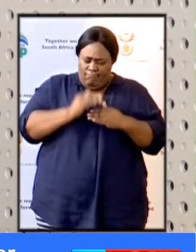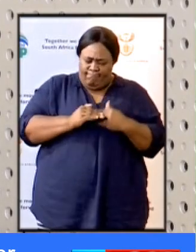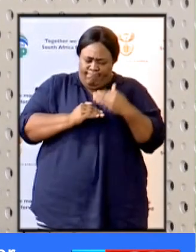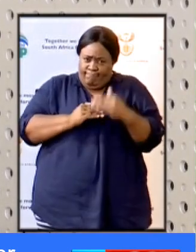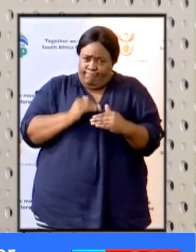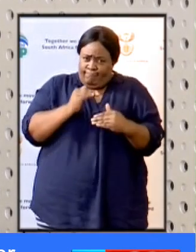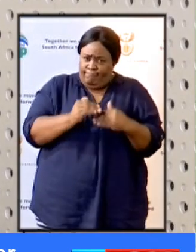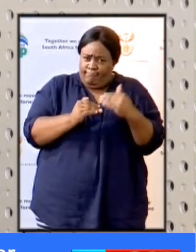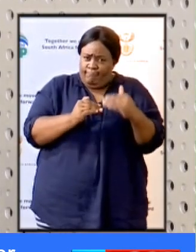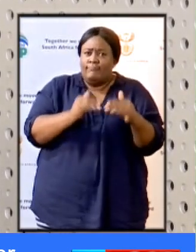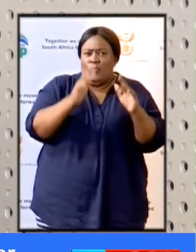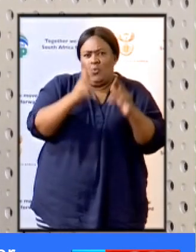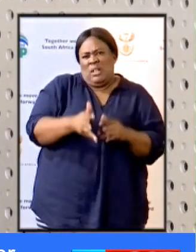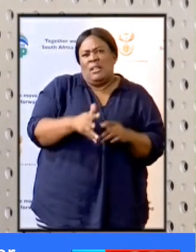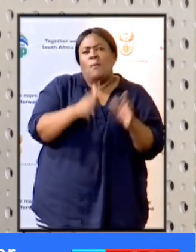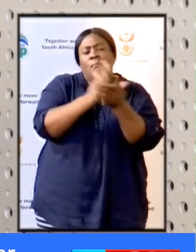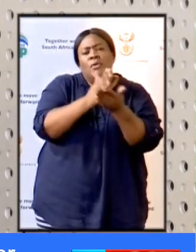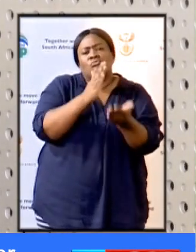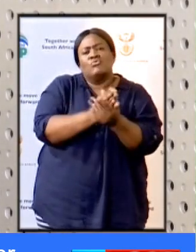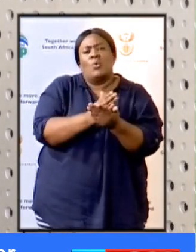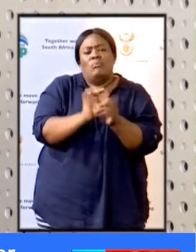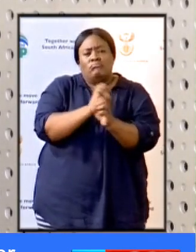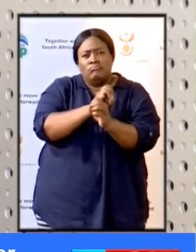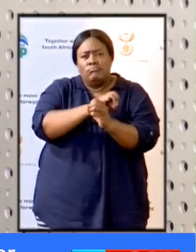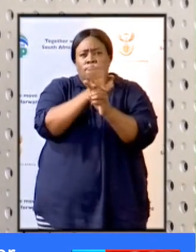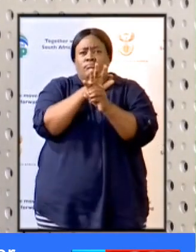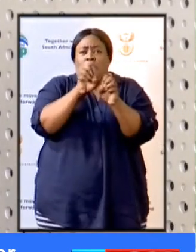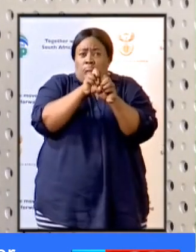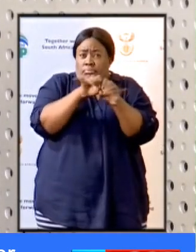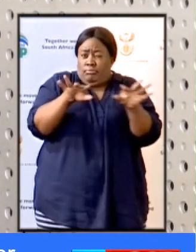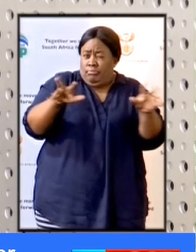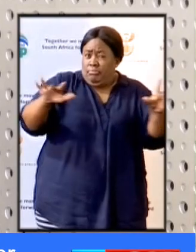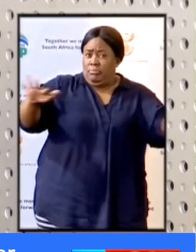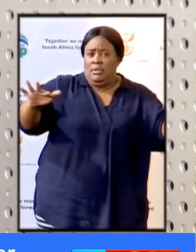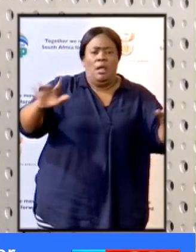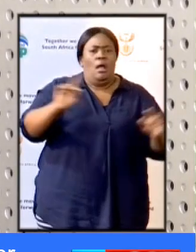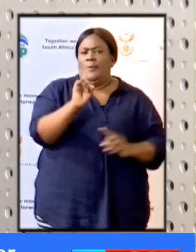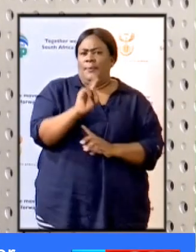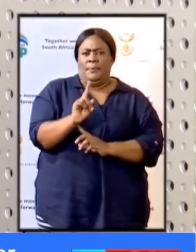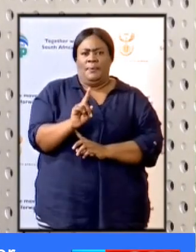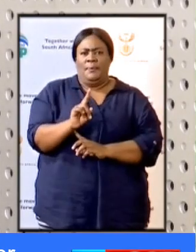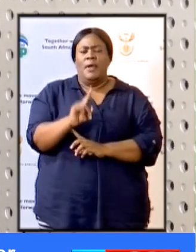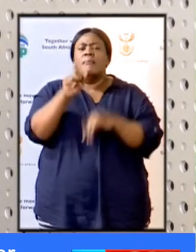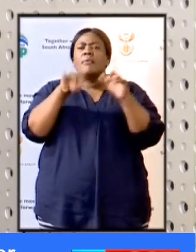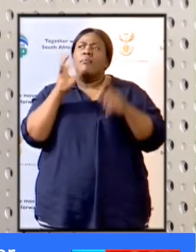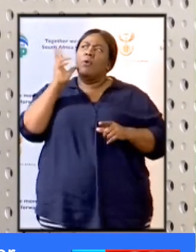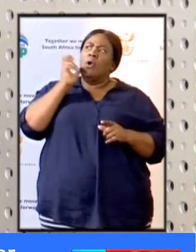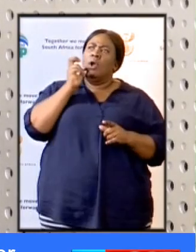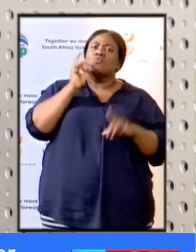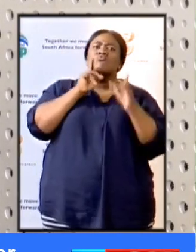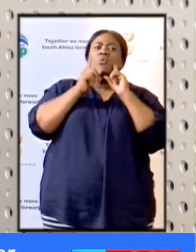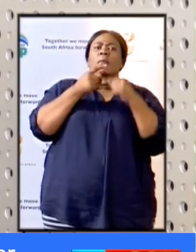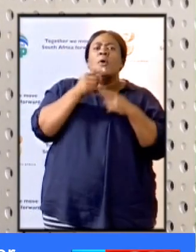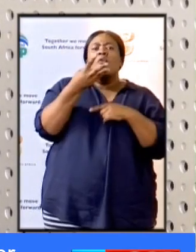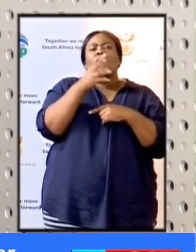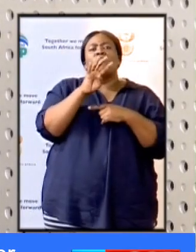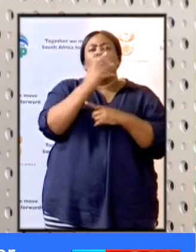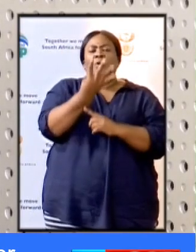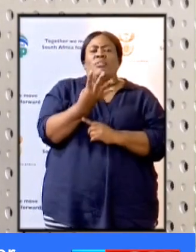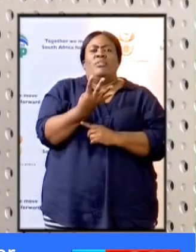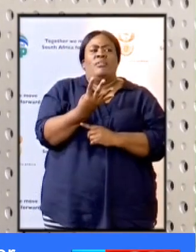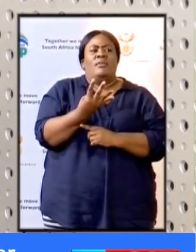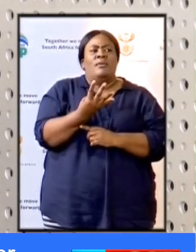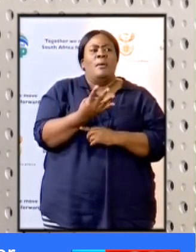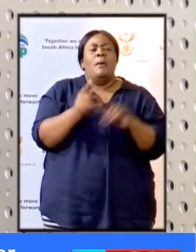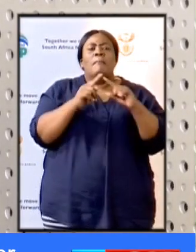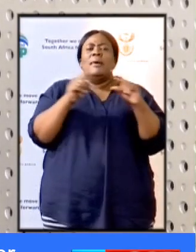o tisa seo le hore mhlomong ha batho ba utlwe re bua ka di4 mhlomong o le a hloka mo rile ra